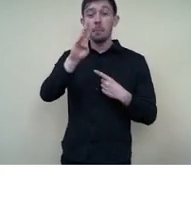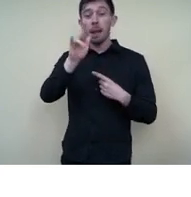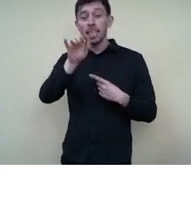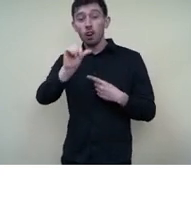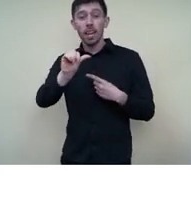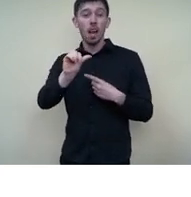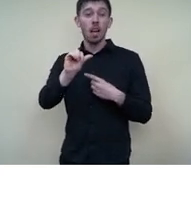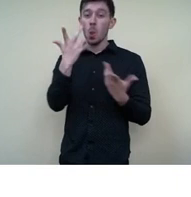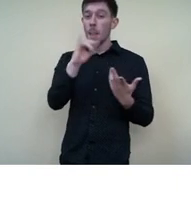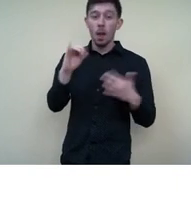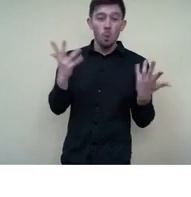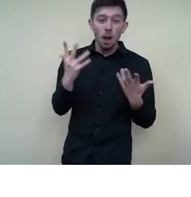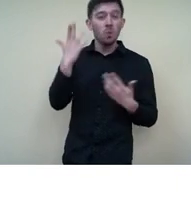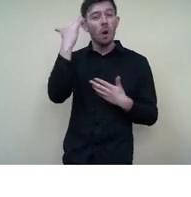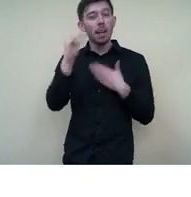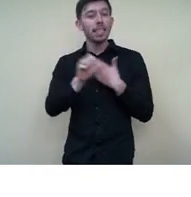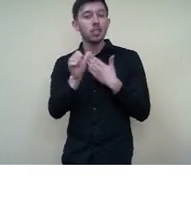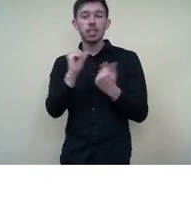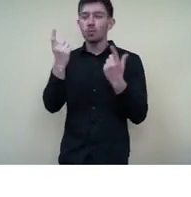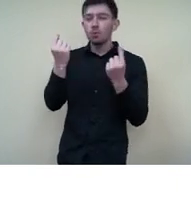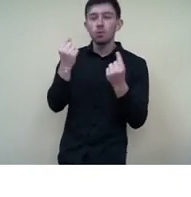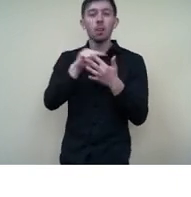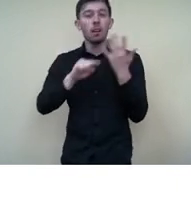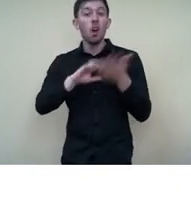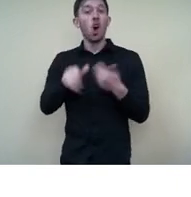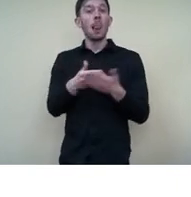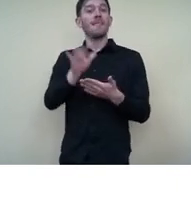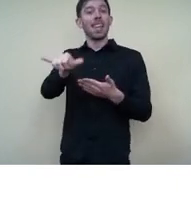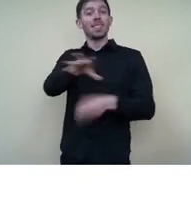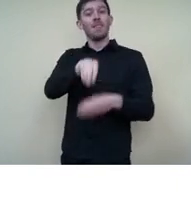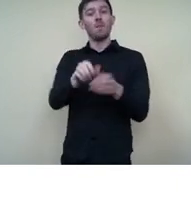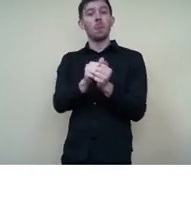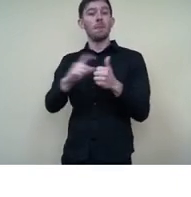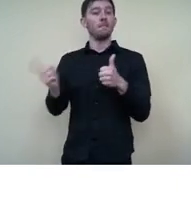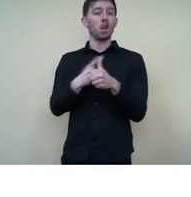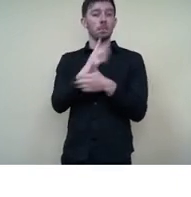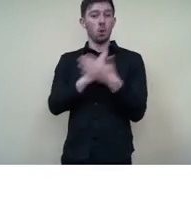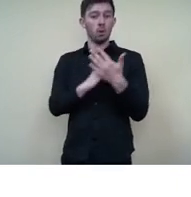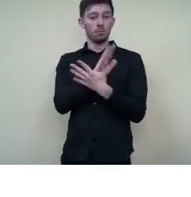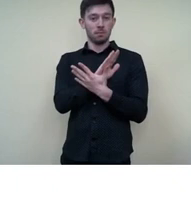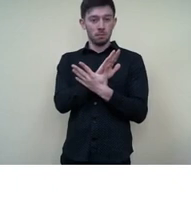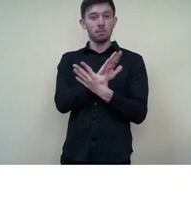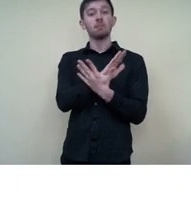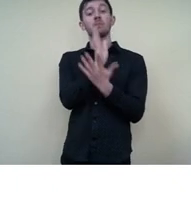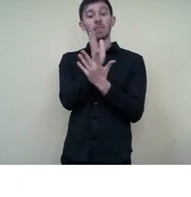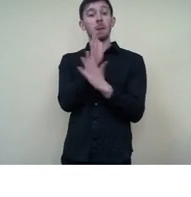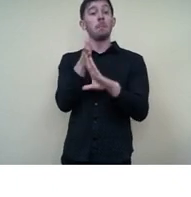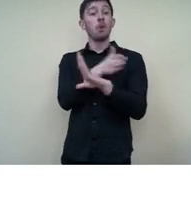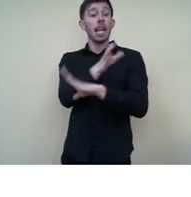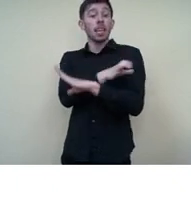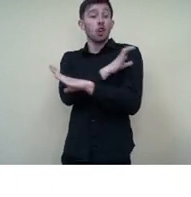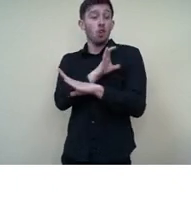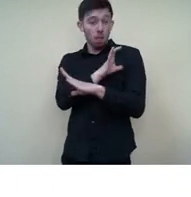does it work? Why is it so dangerous? All these questions are really part of that first exploratory stage. The second stage is the preclinical stage,